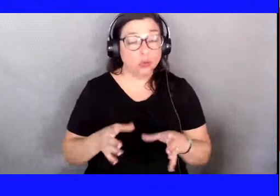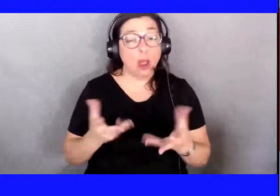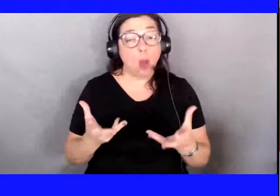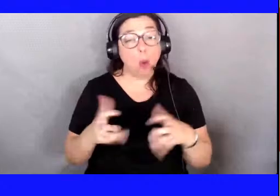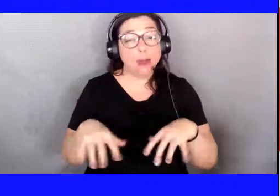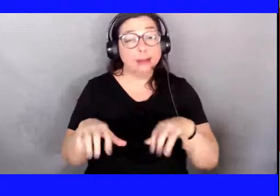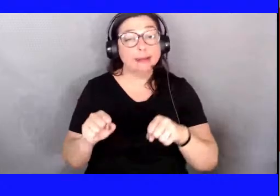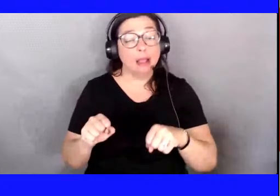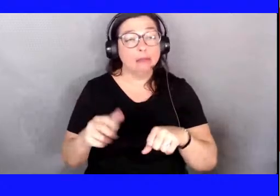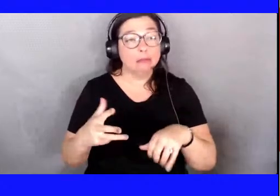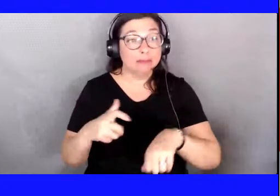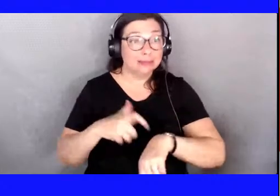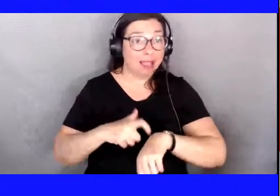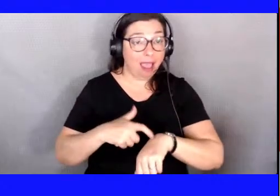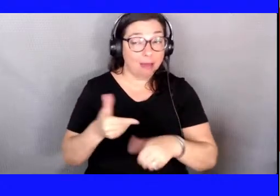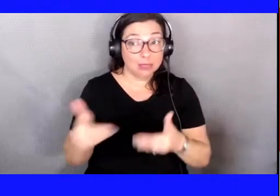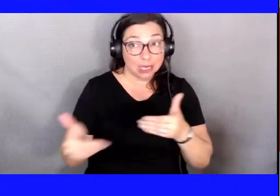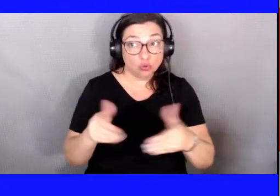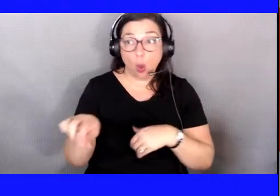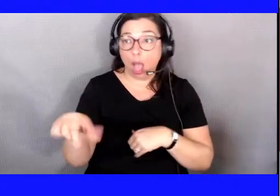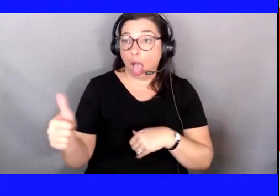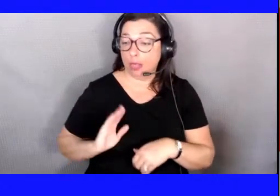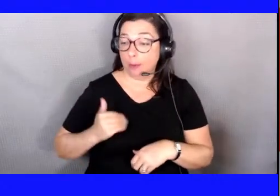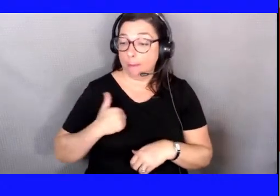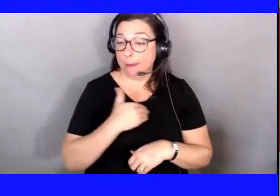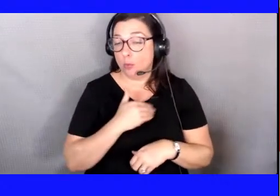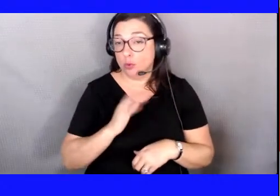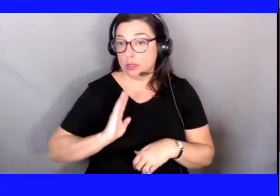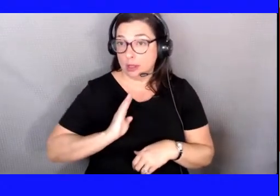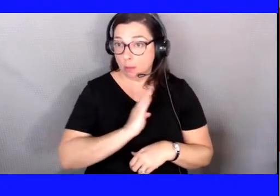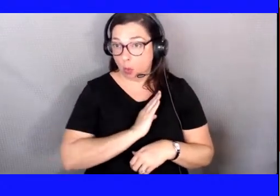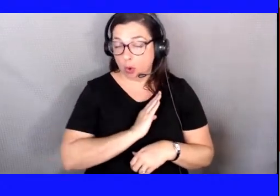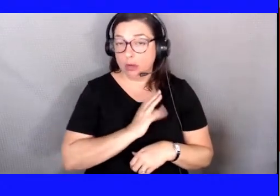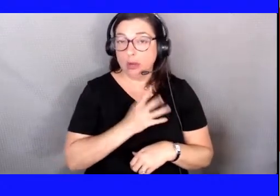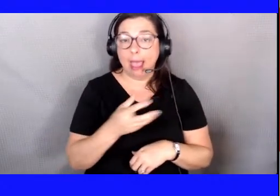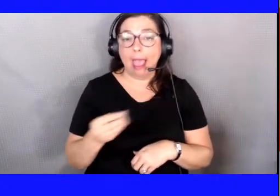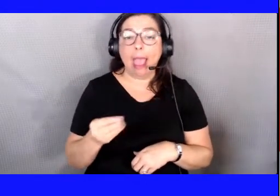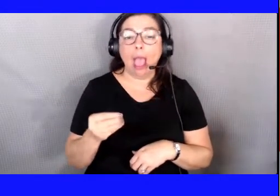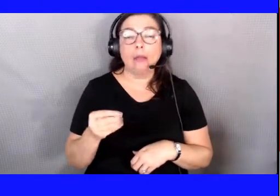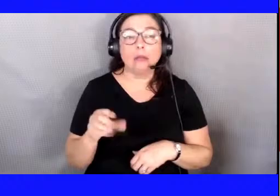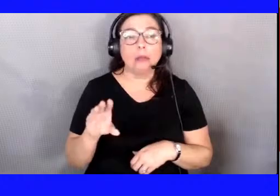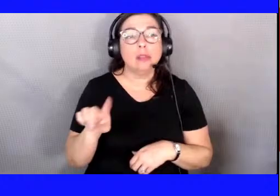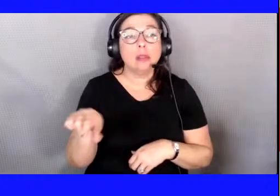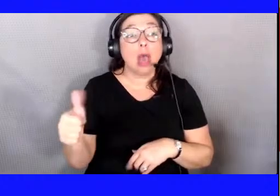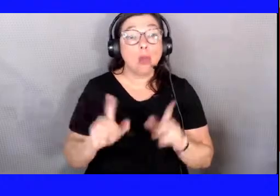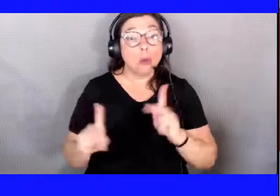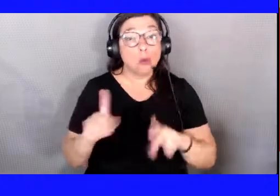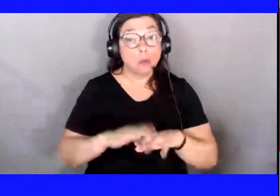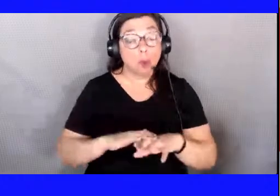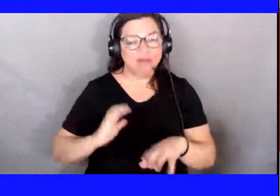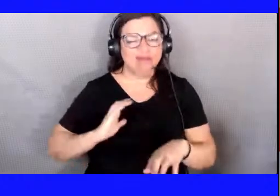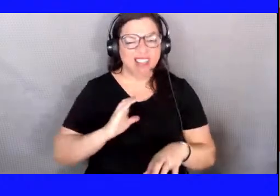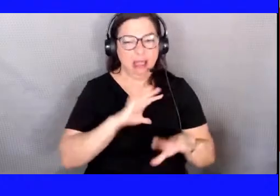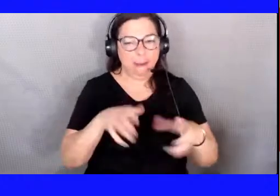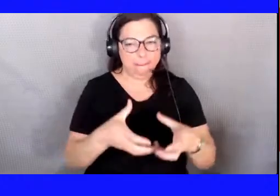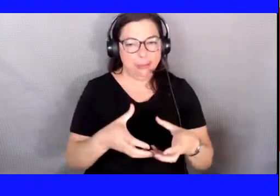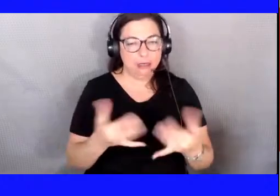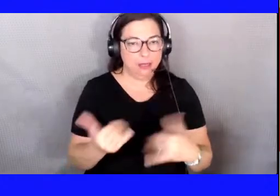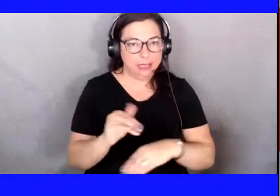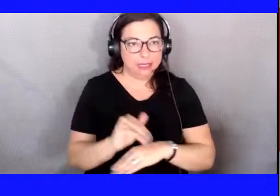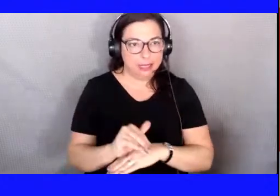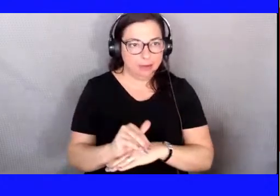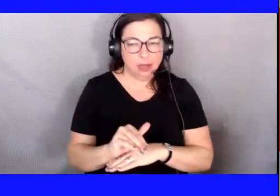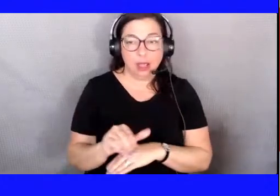to introduce the other board members of the board and Capital Committee who are here with me this evening. Vanessa